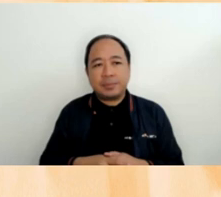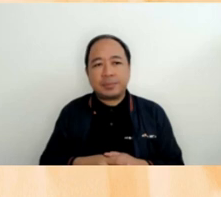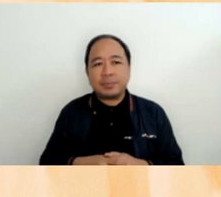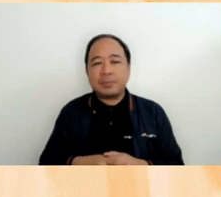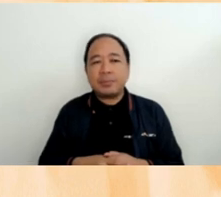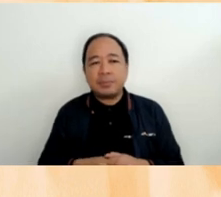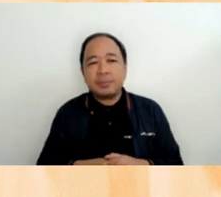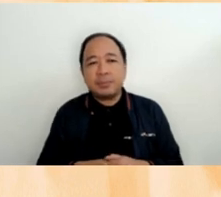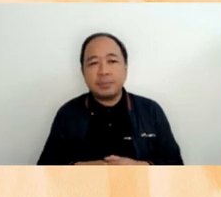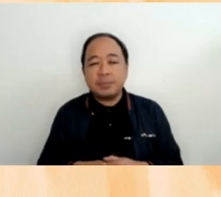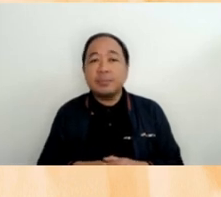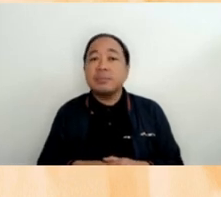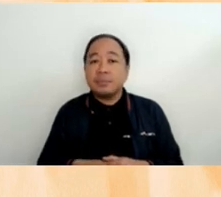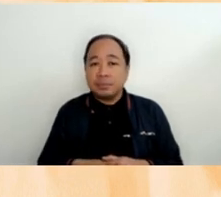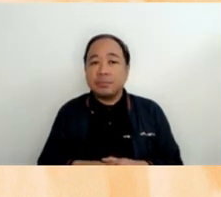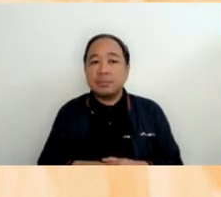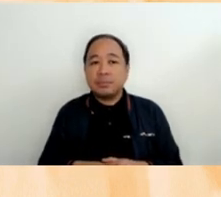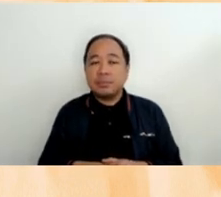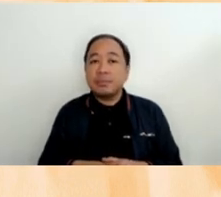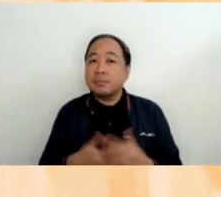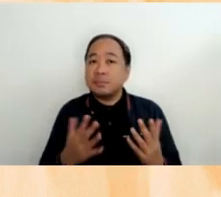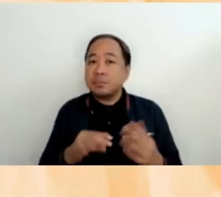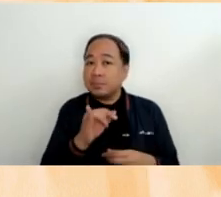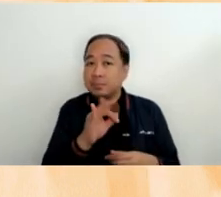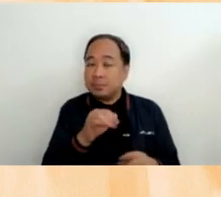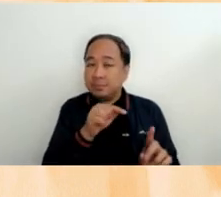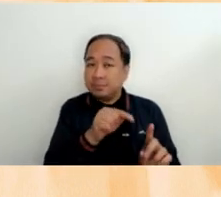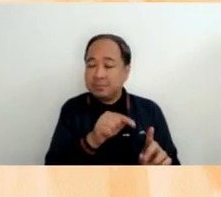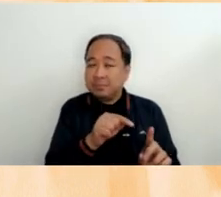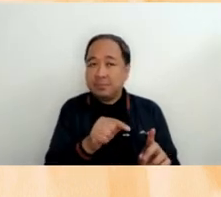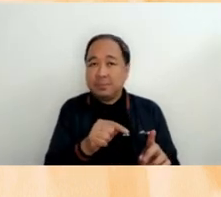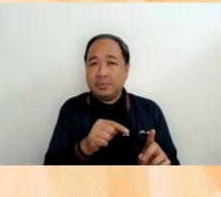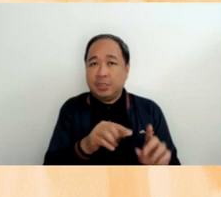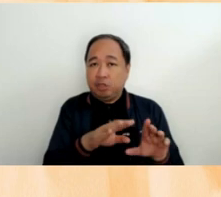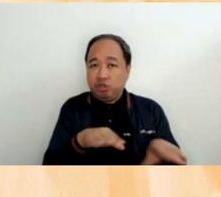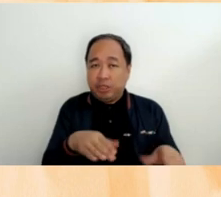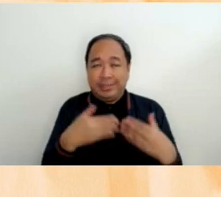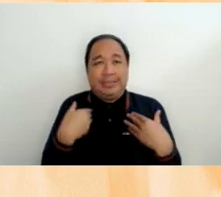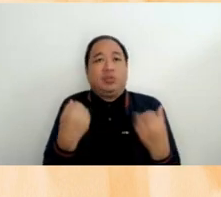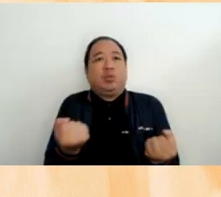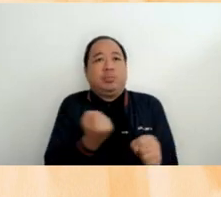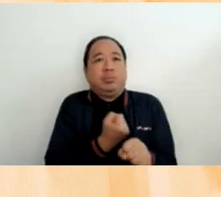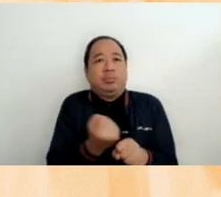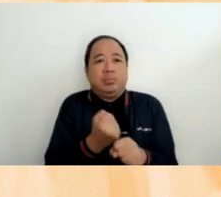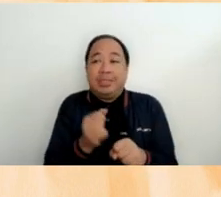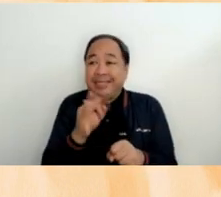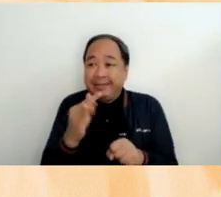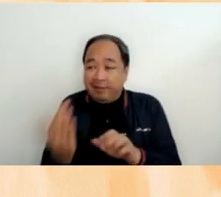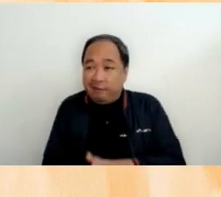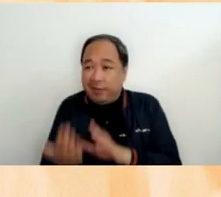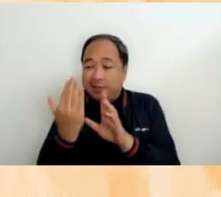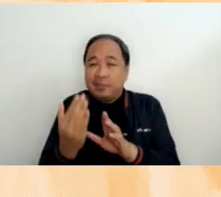On the other hand, when resilient children face a challenging or traumatic